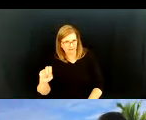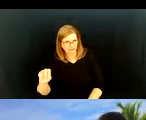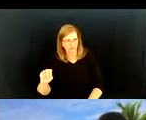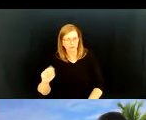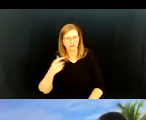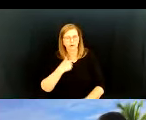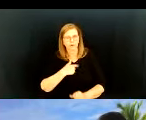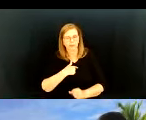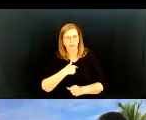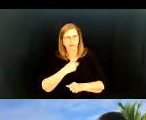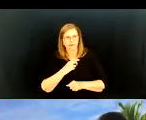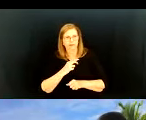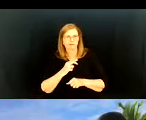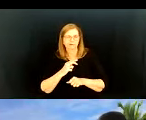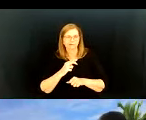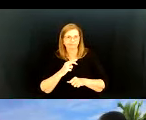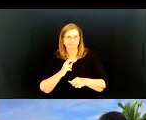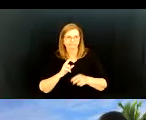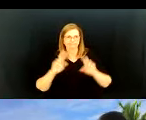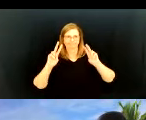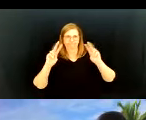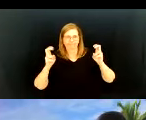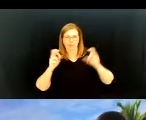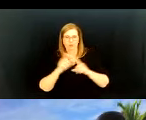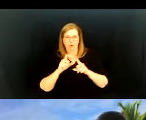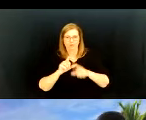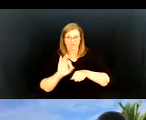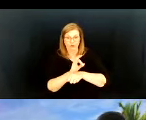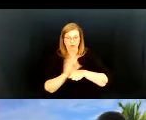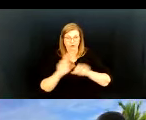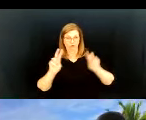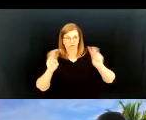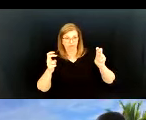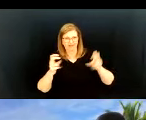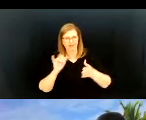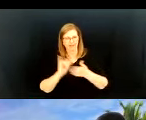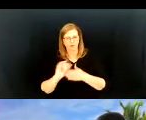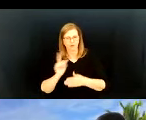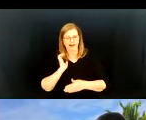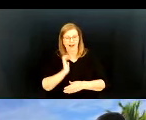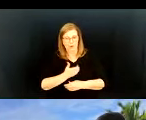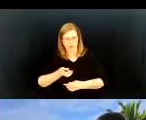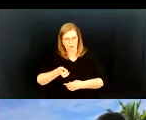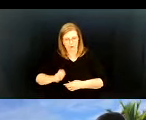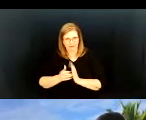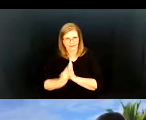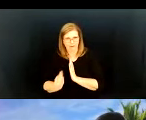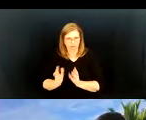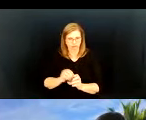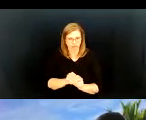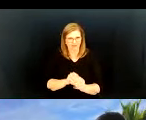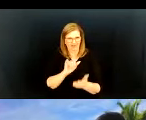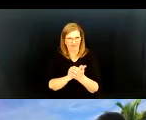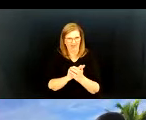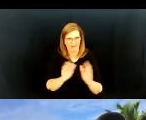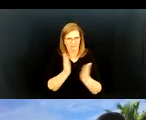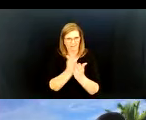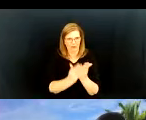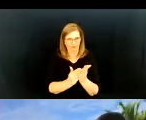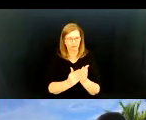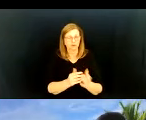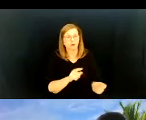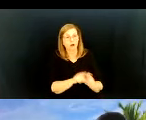capitalized functional there because that is definitely where our transition skills are housed. There's also a mandate that